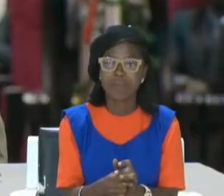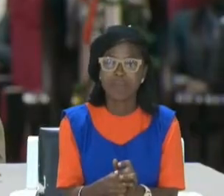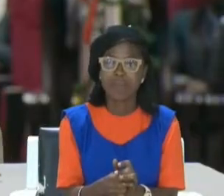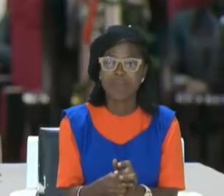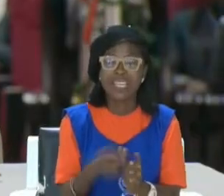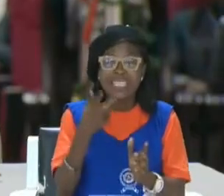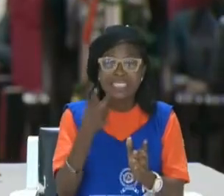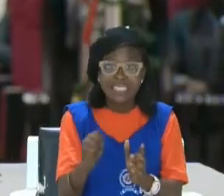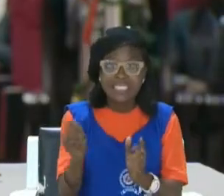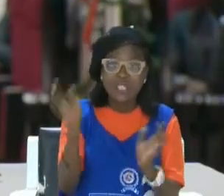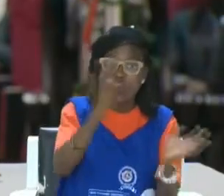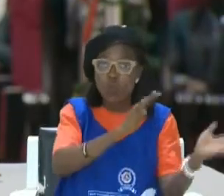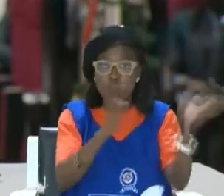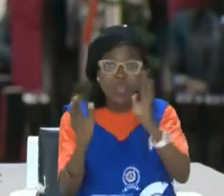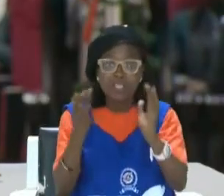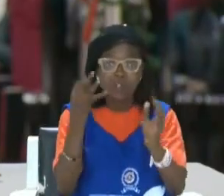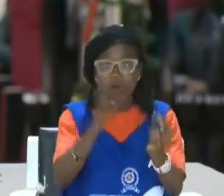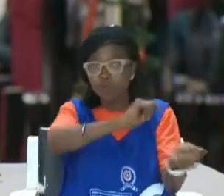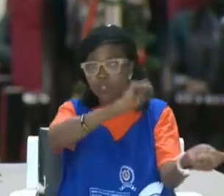The wind of change